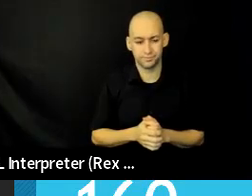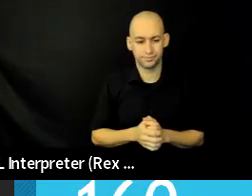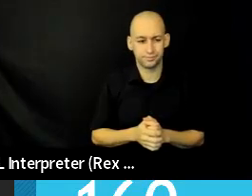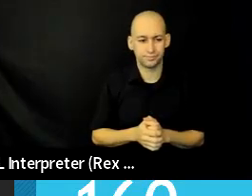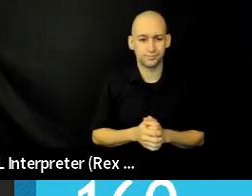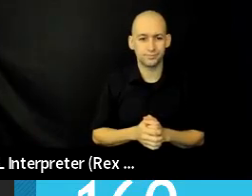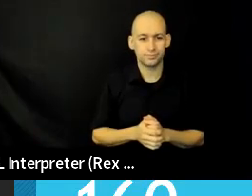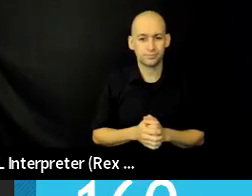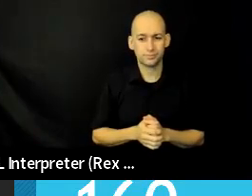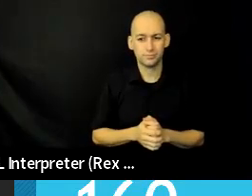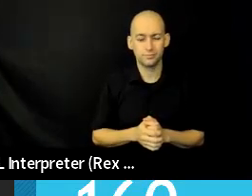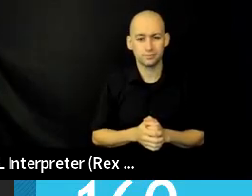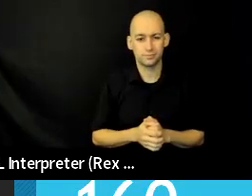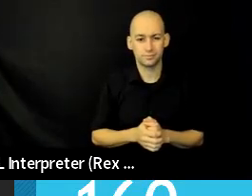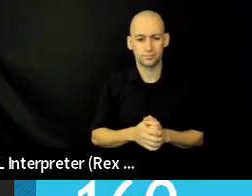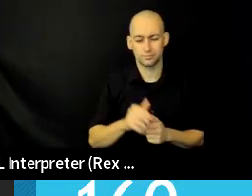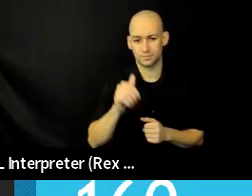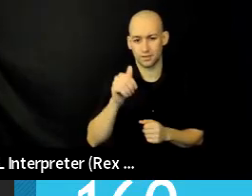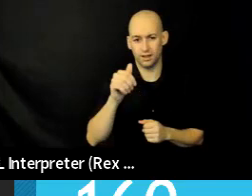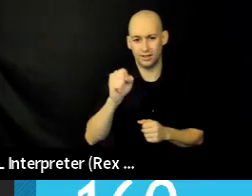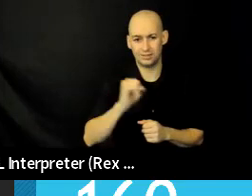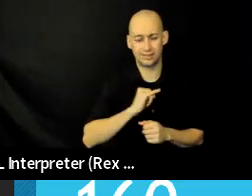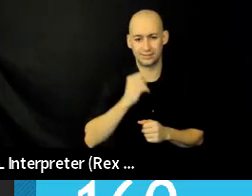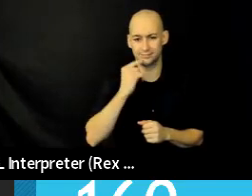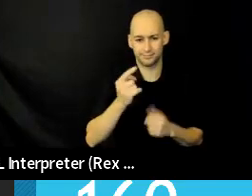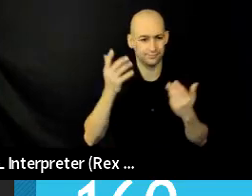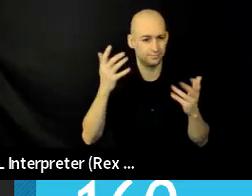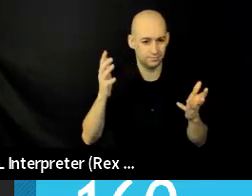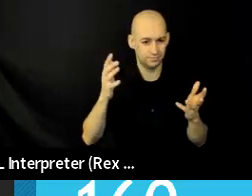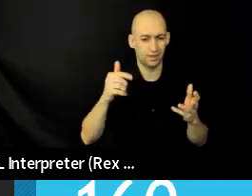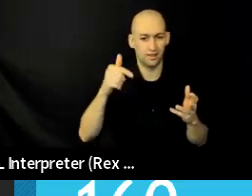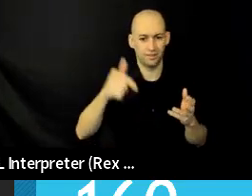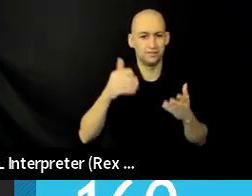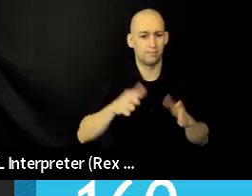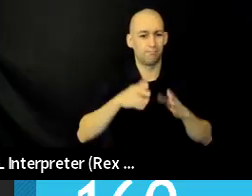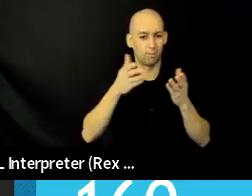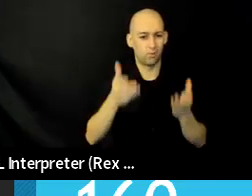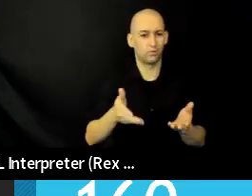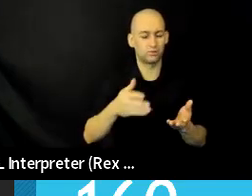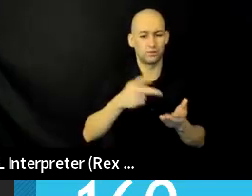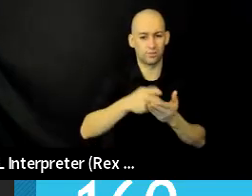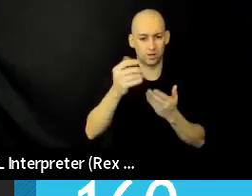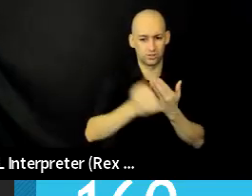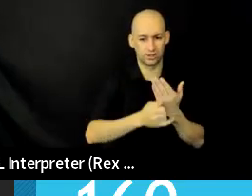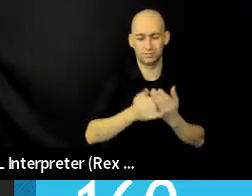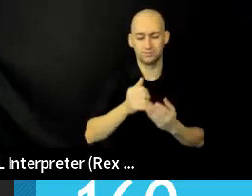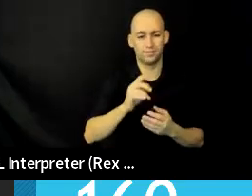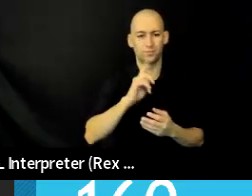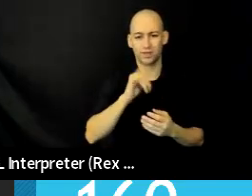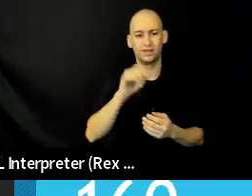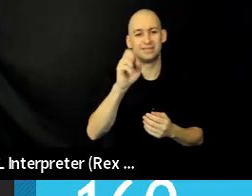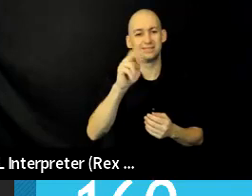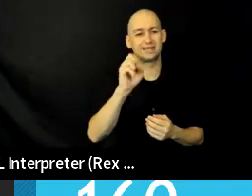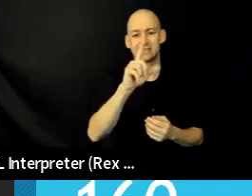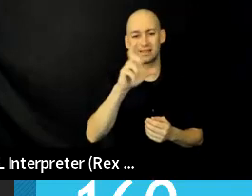As I mentioned earlier, this proposed project senselessly bisects the truck stop,